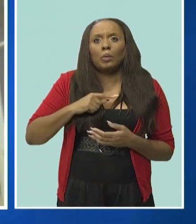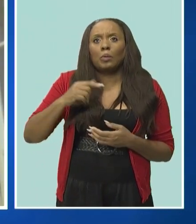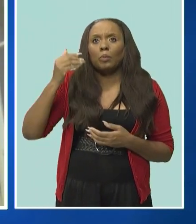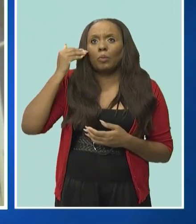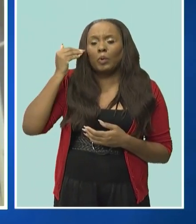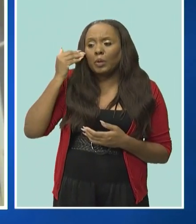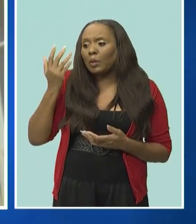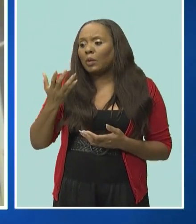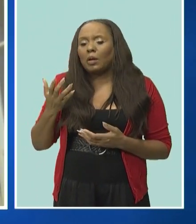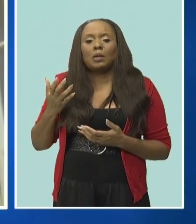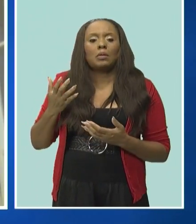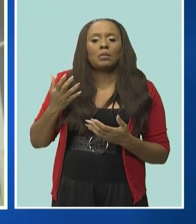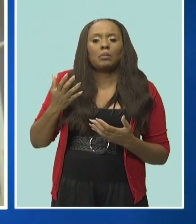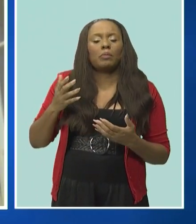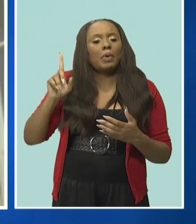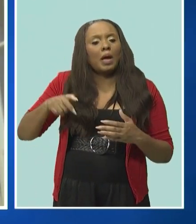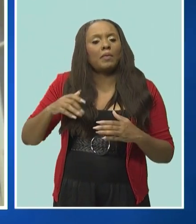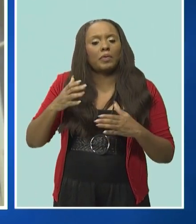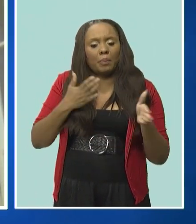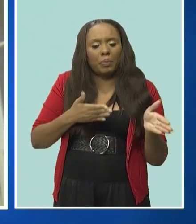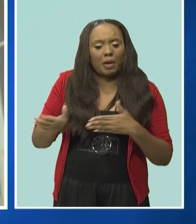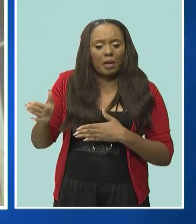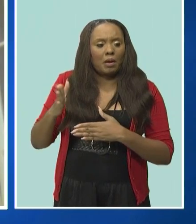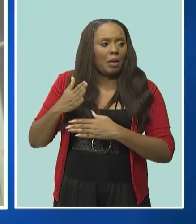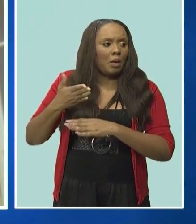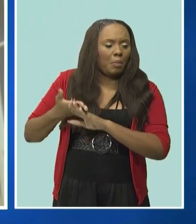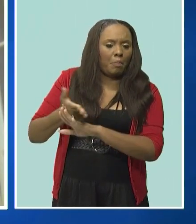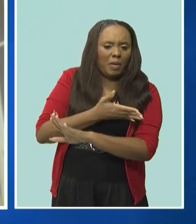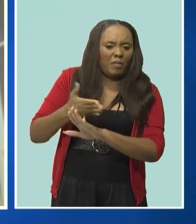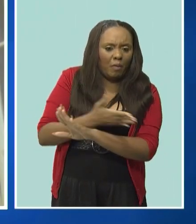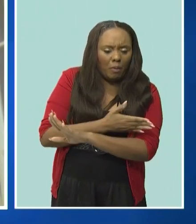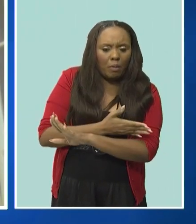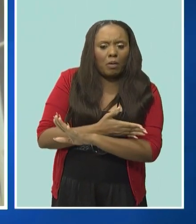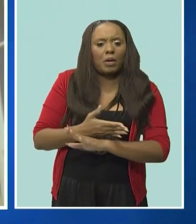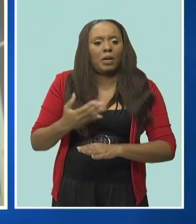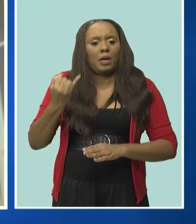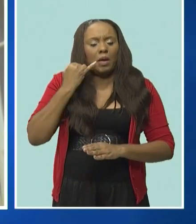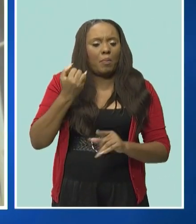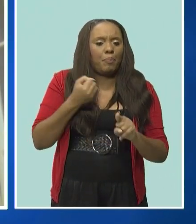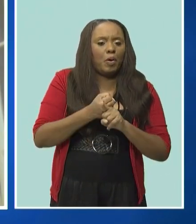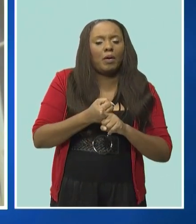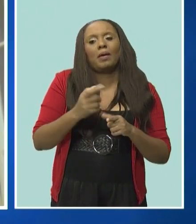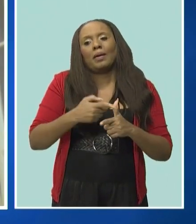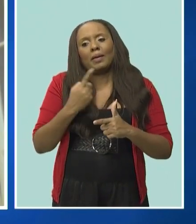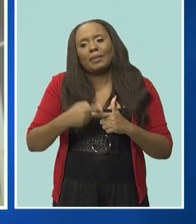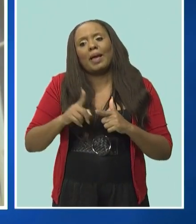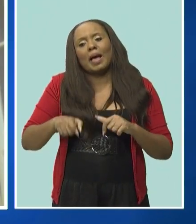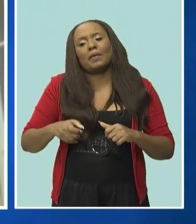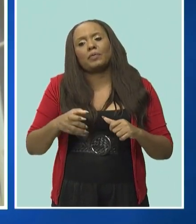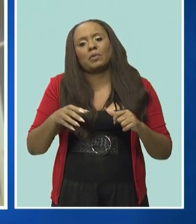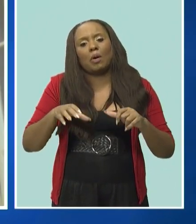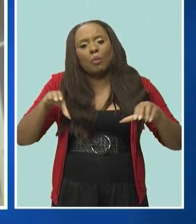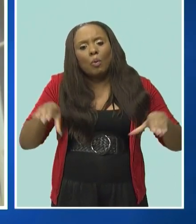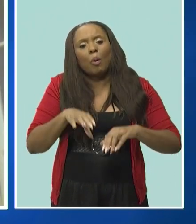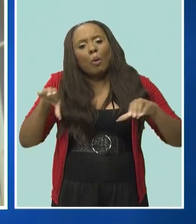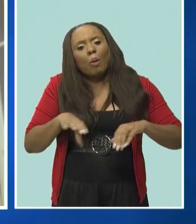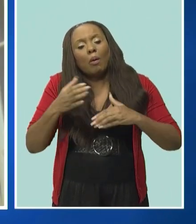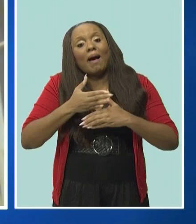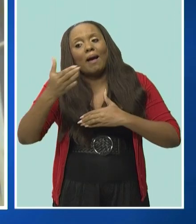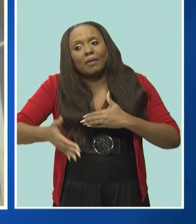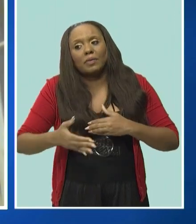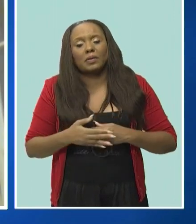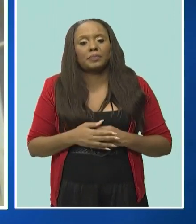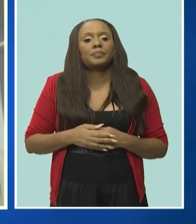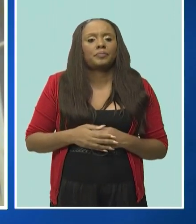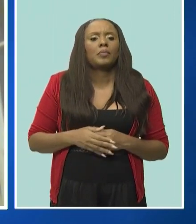than the cure. So, whereas we get all excited about the actual event occurring and what that means for people's